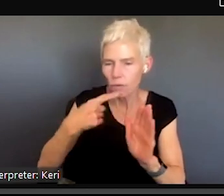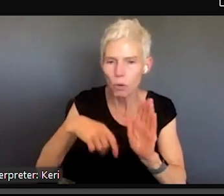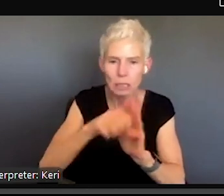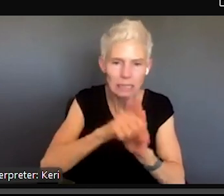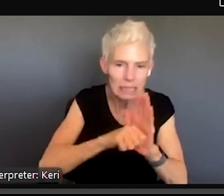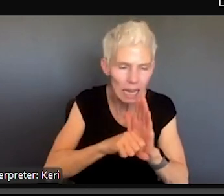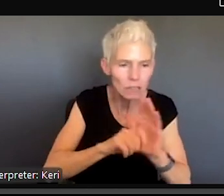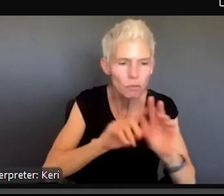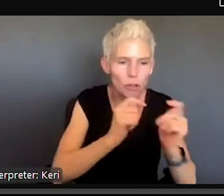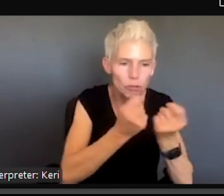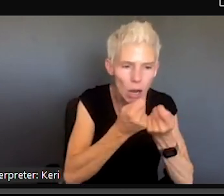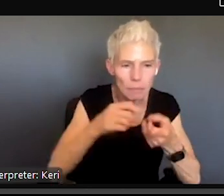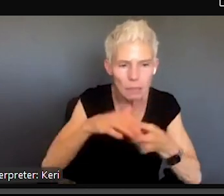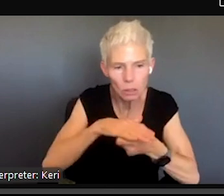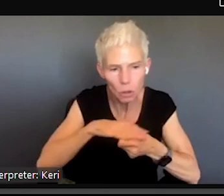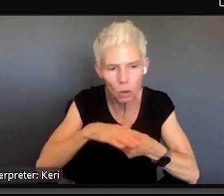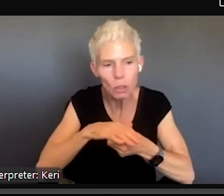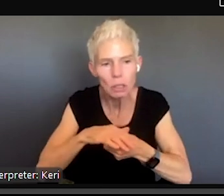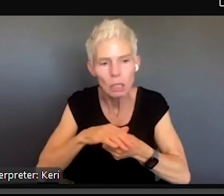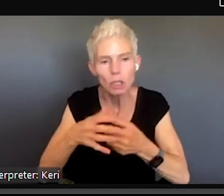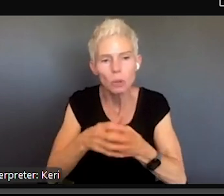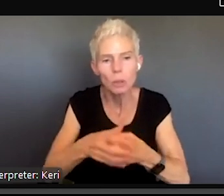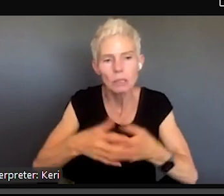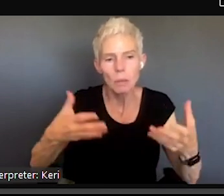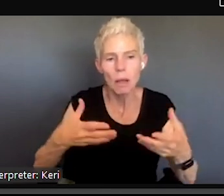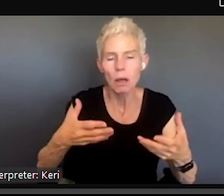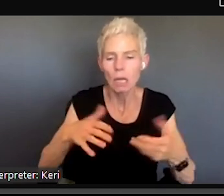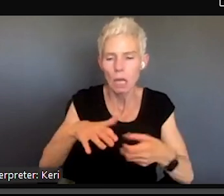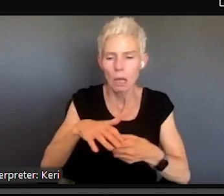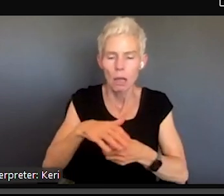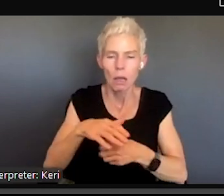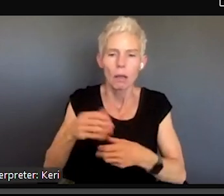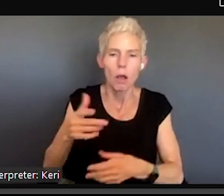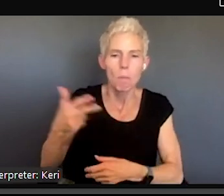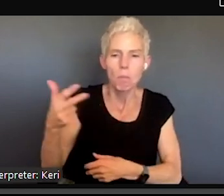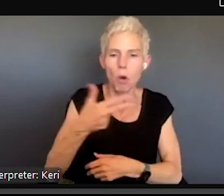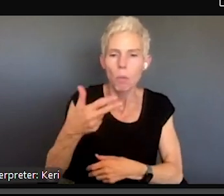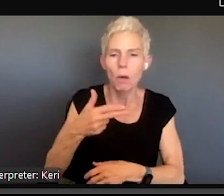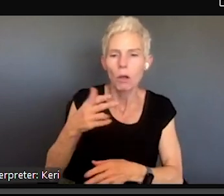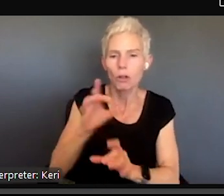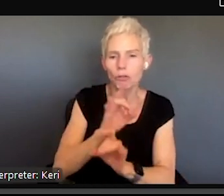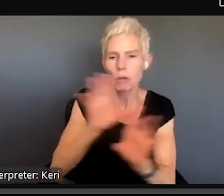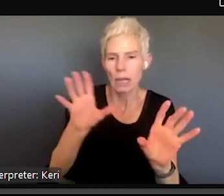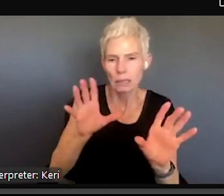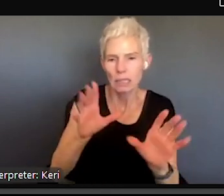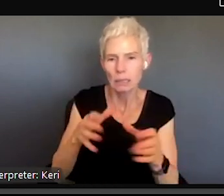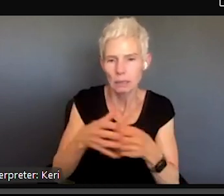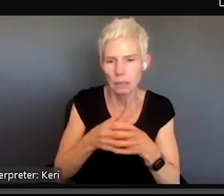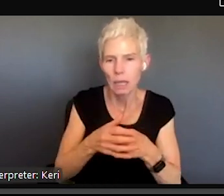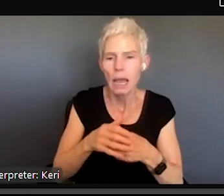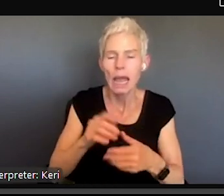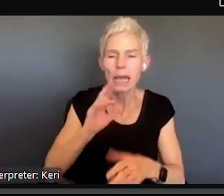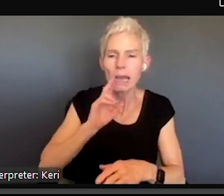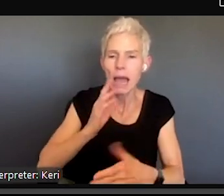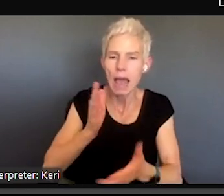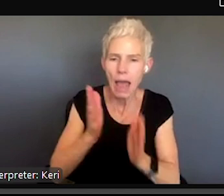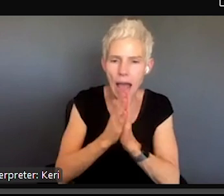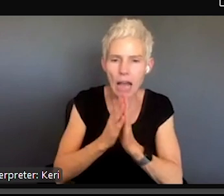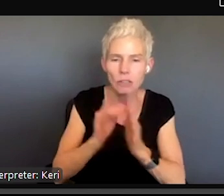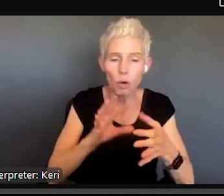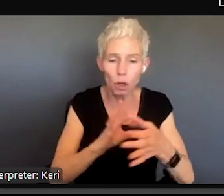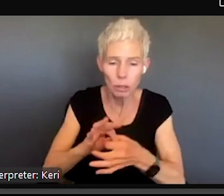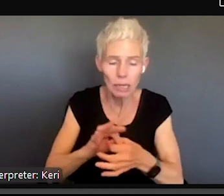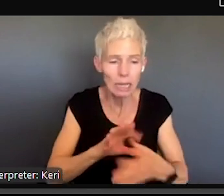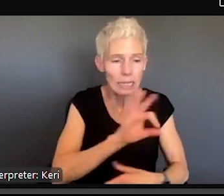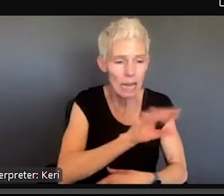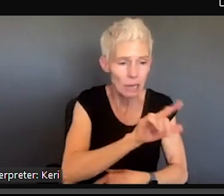create and expand mobile crisis response programs. Specifically in the bill, it does call for coordination between